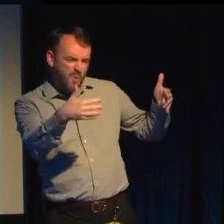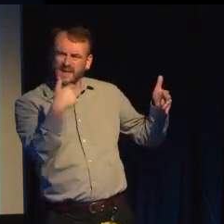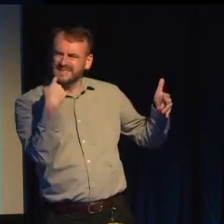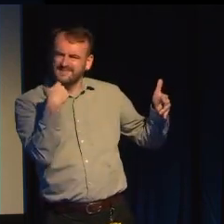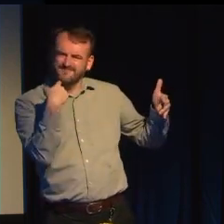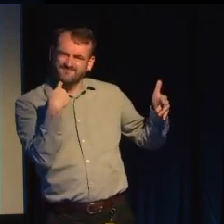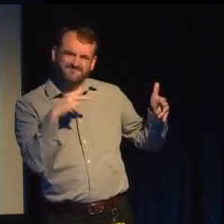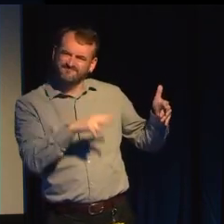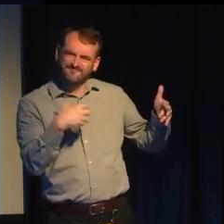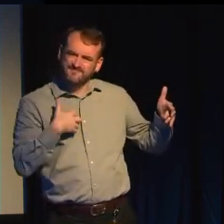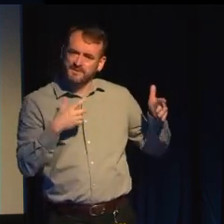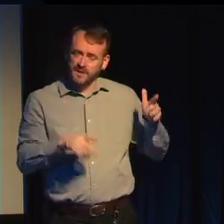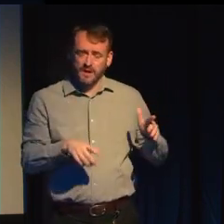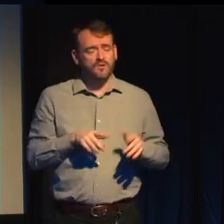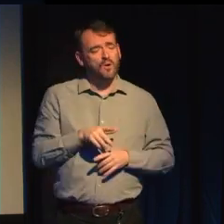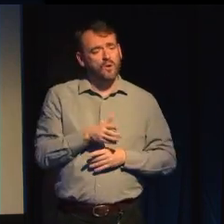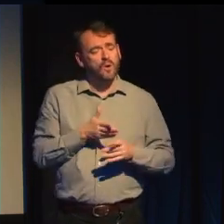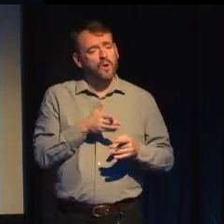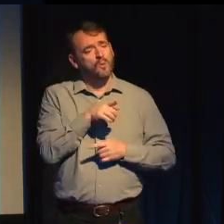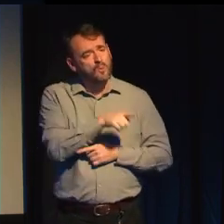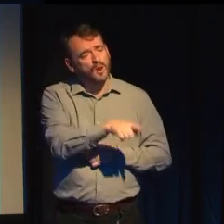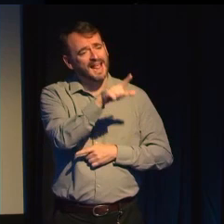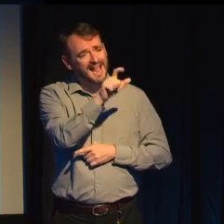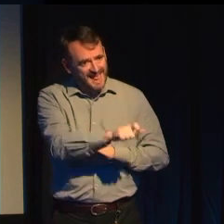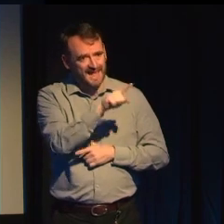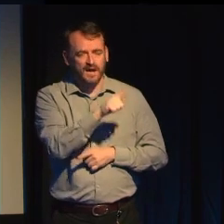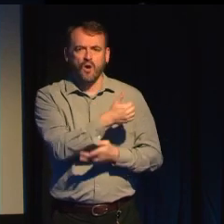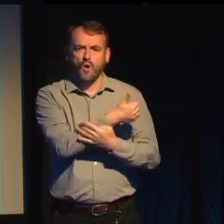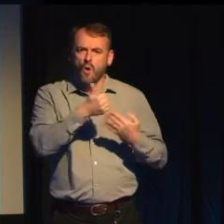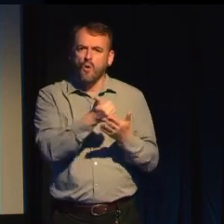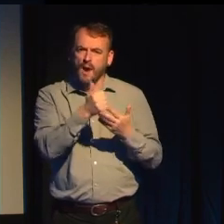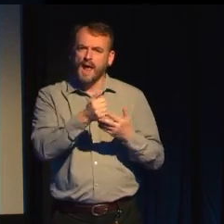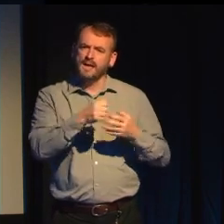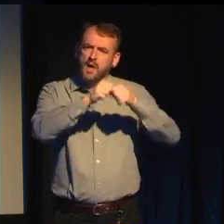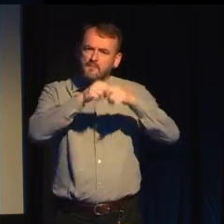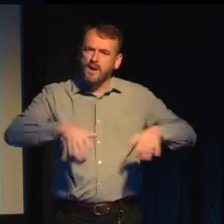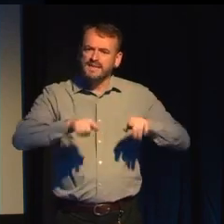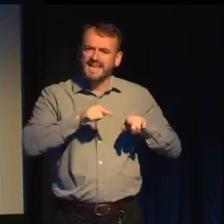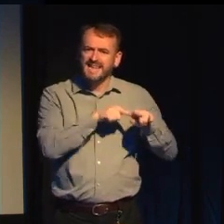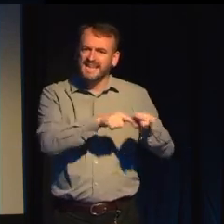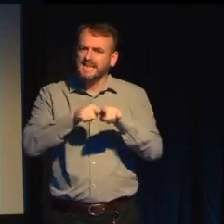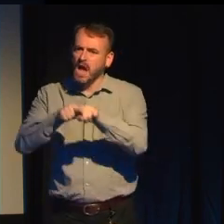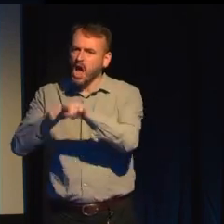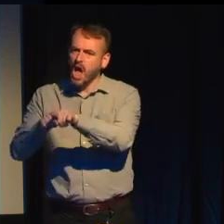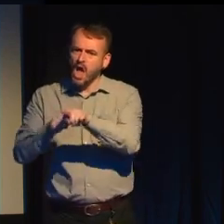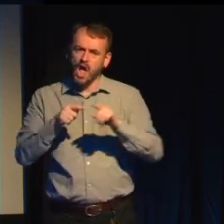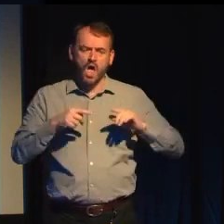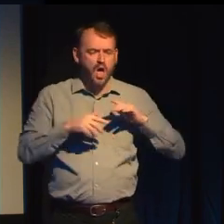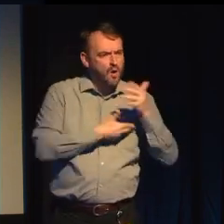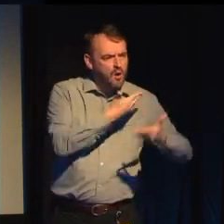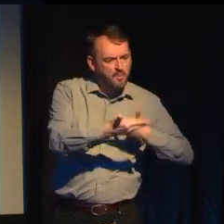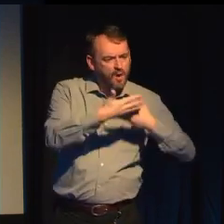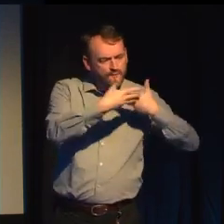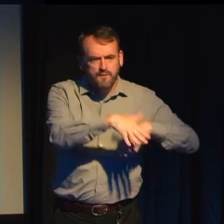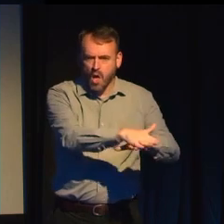point-and-click adventures, always follow the multilinear plot flow, and this is going to be relevant in a moment. And they start with the inciting